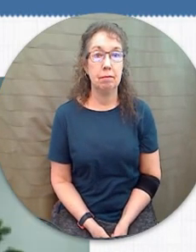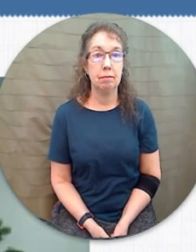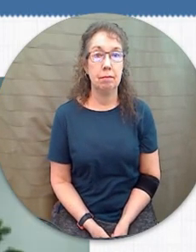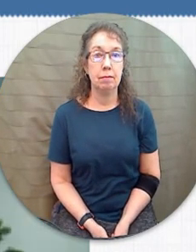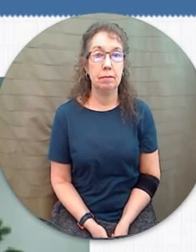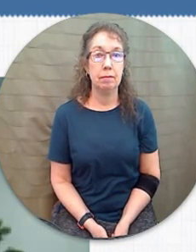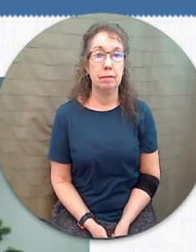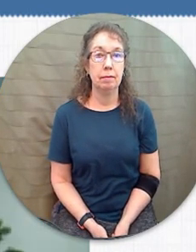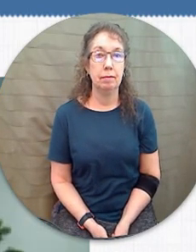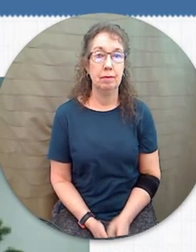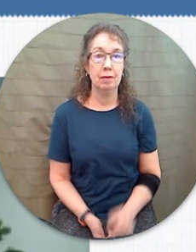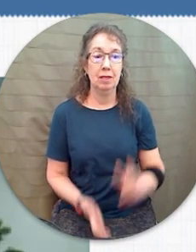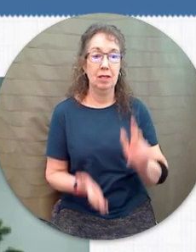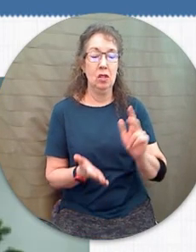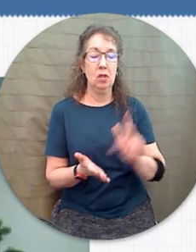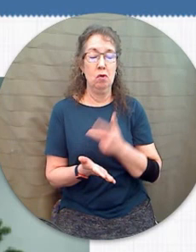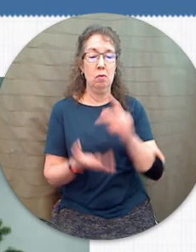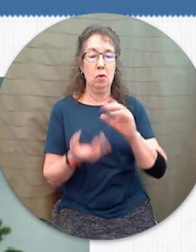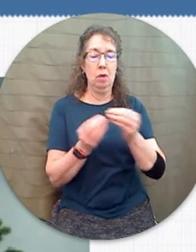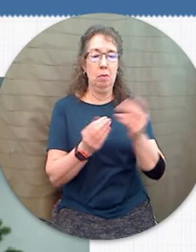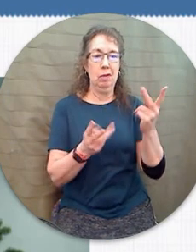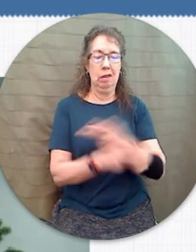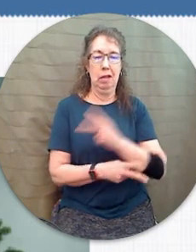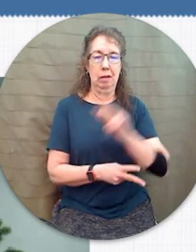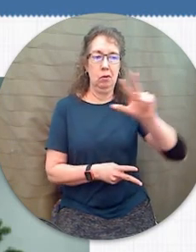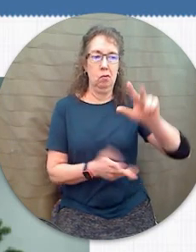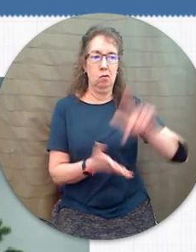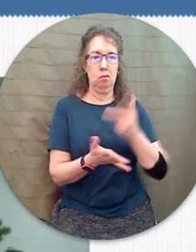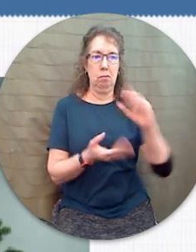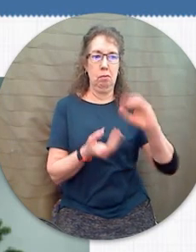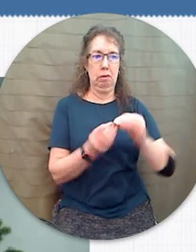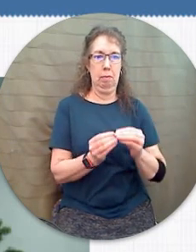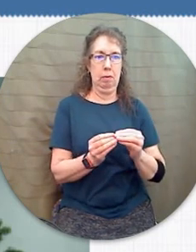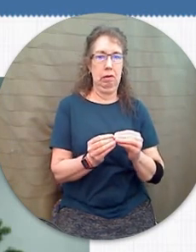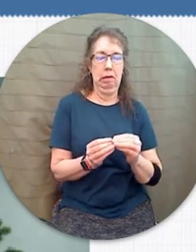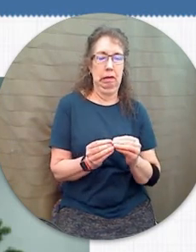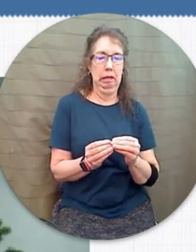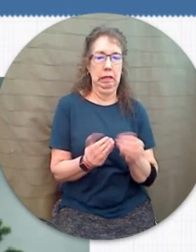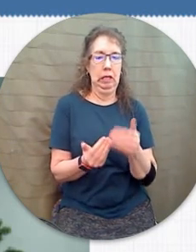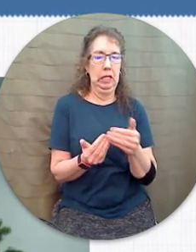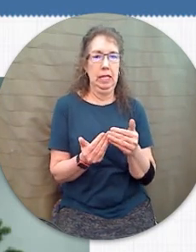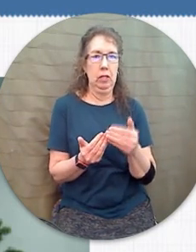So this is triple digit by triple digit. They're not super friendly numbers.